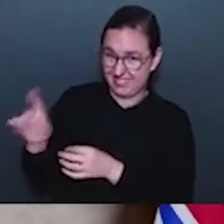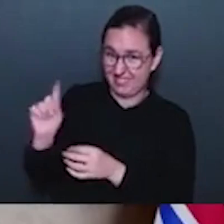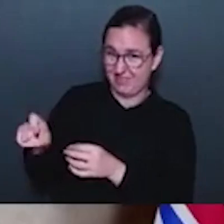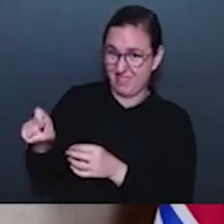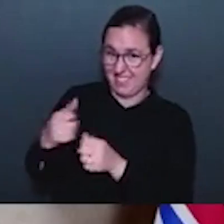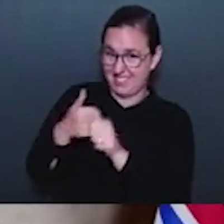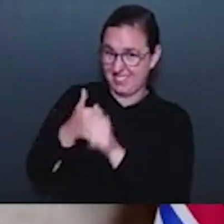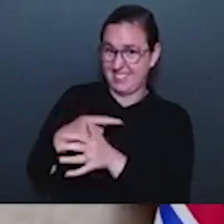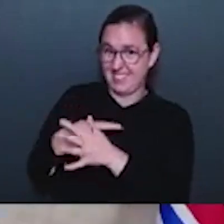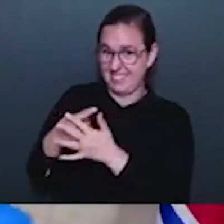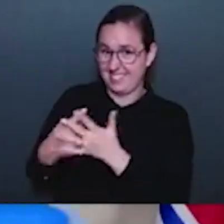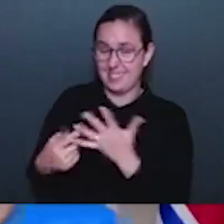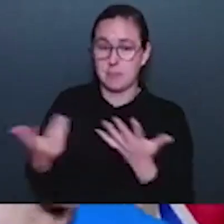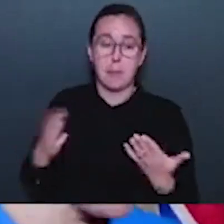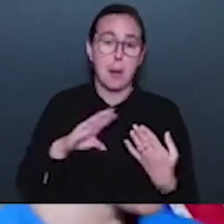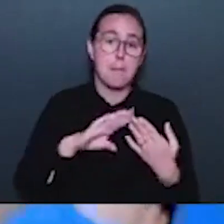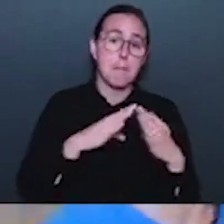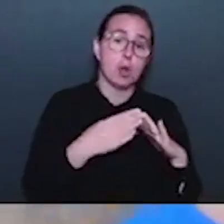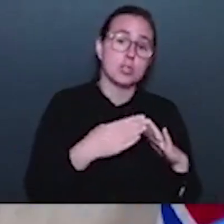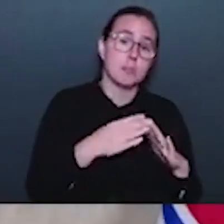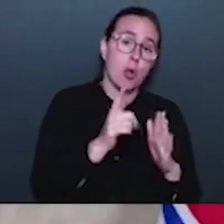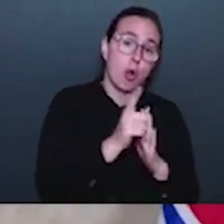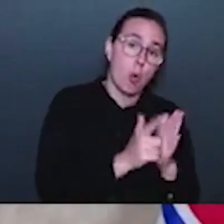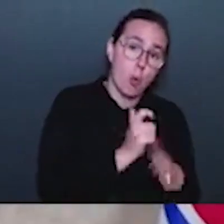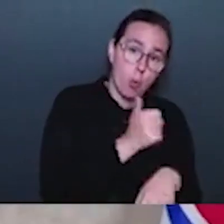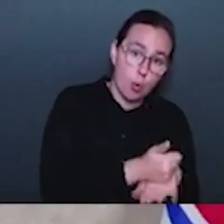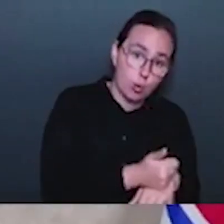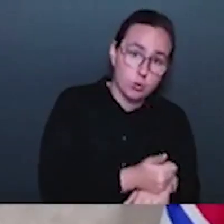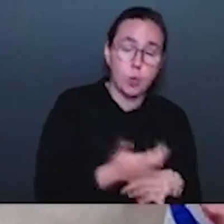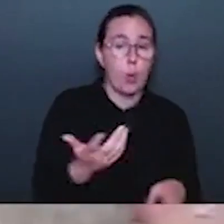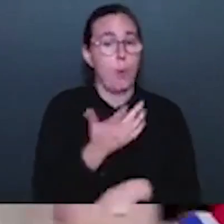then we can supplement.